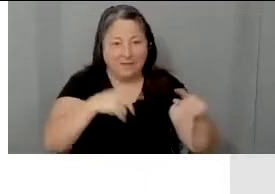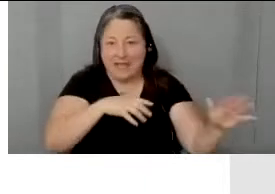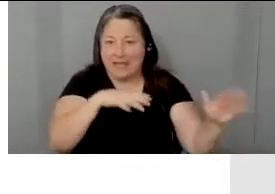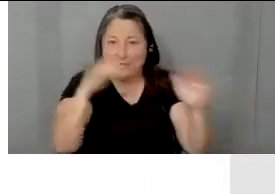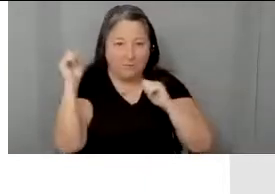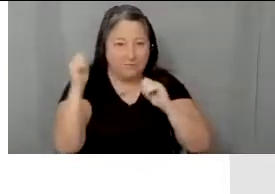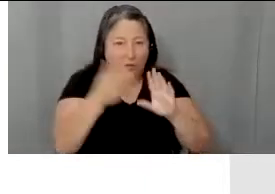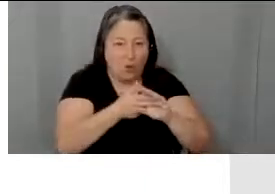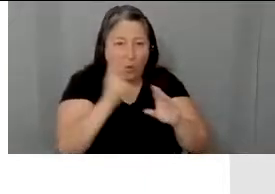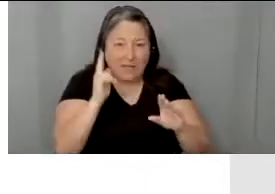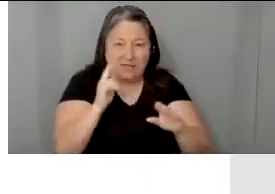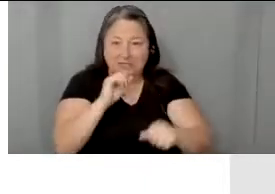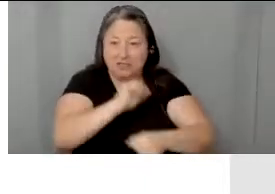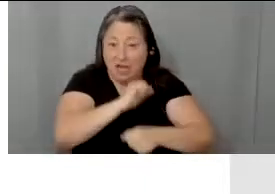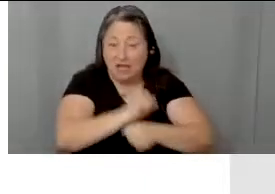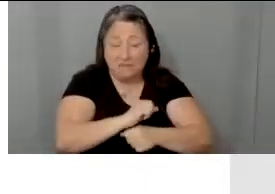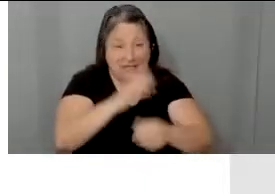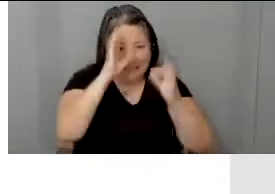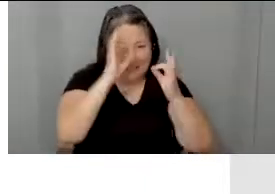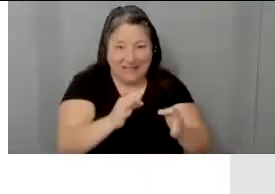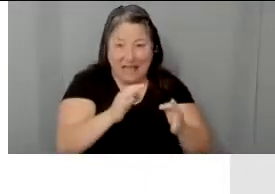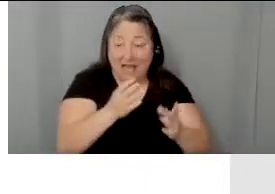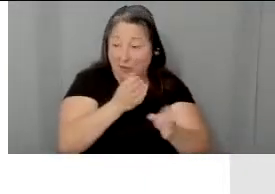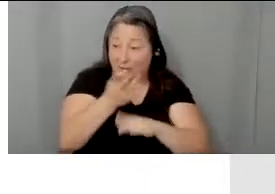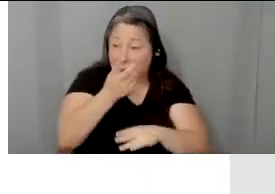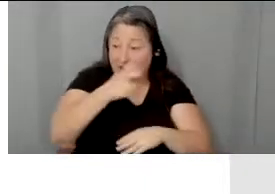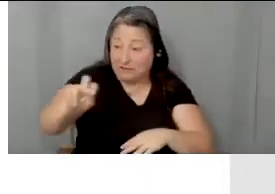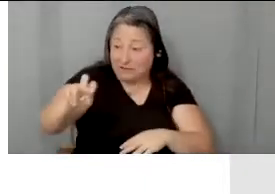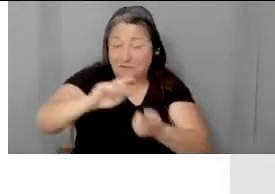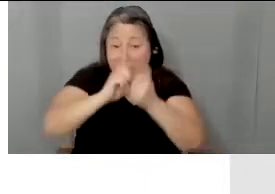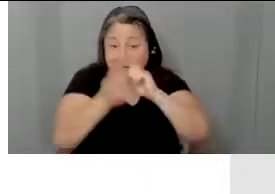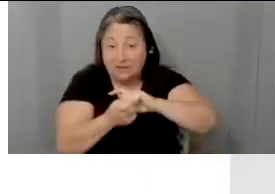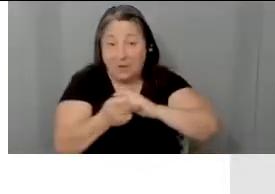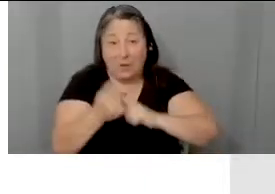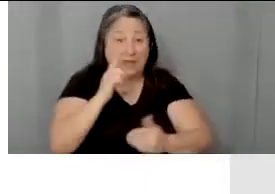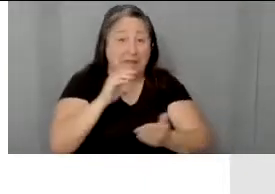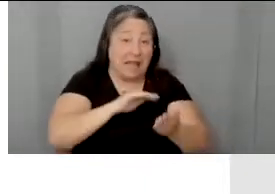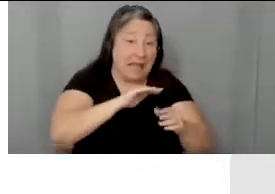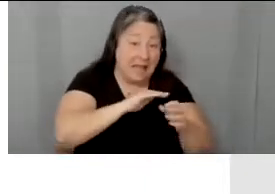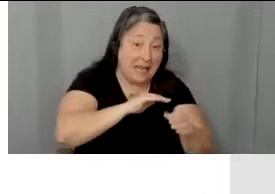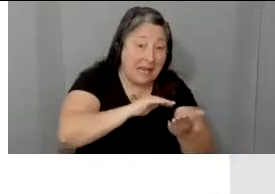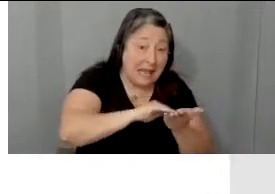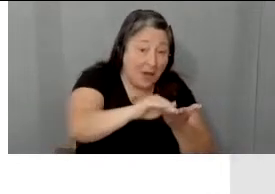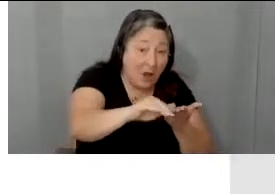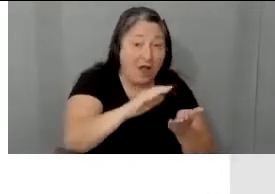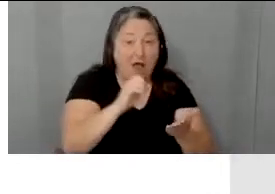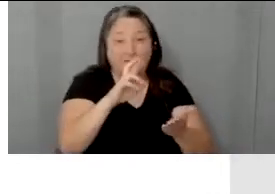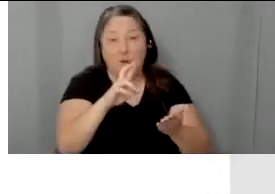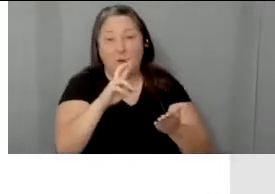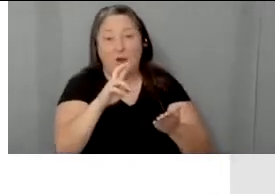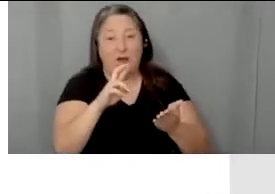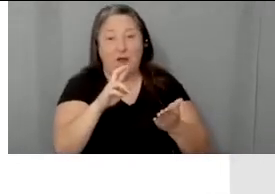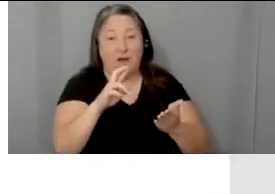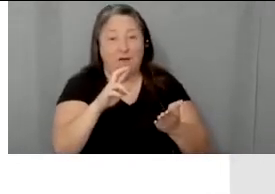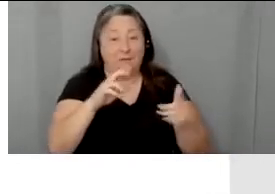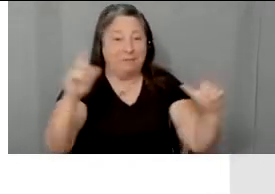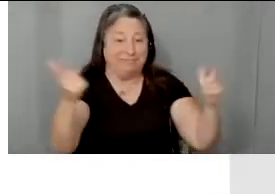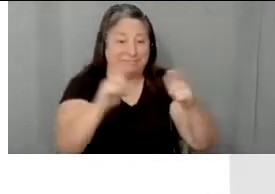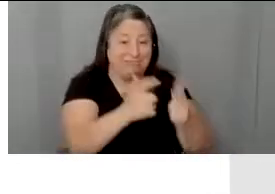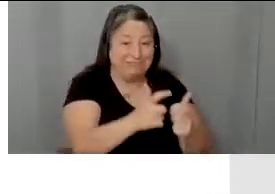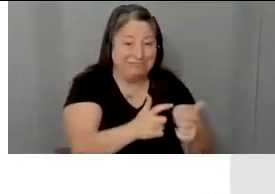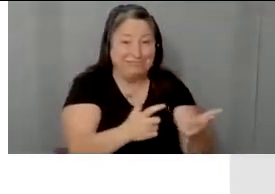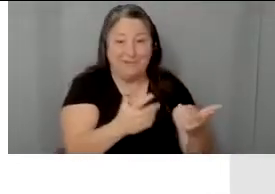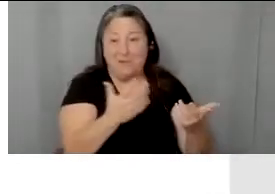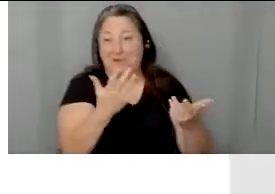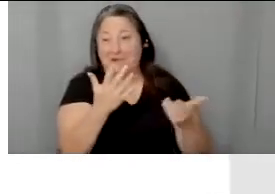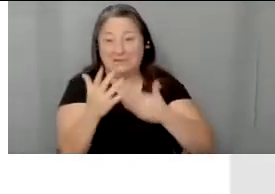to make a career transition, or they become displaced, laid off. And they don't take enough